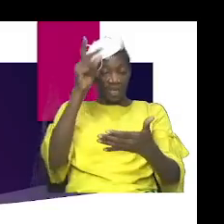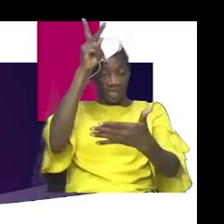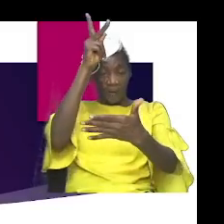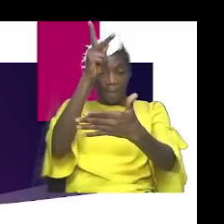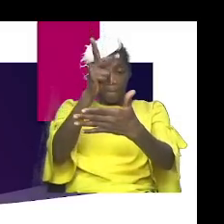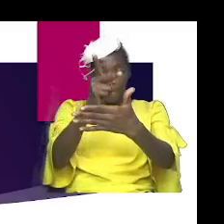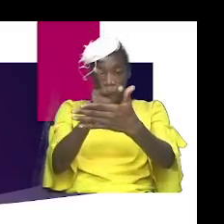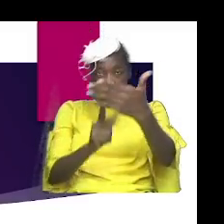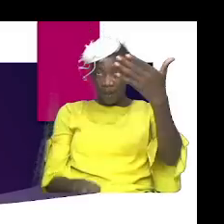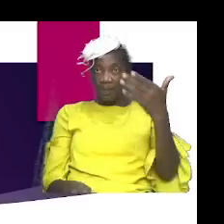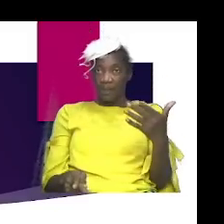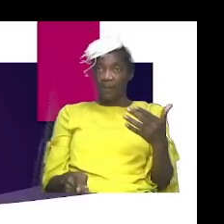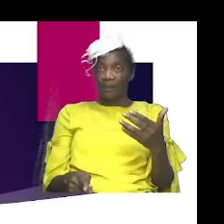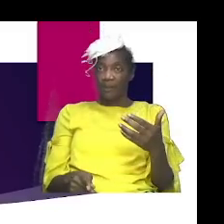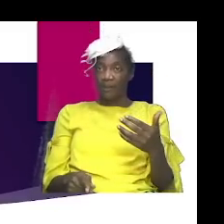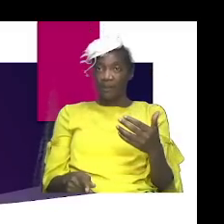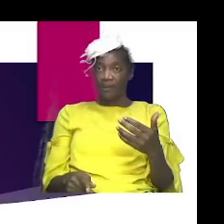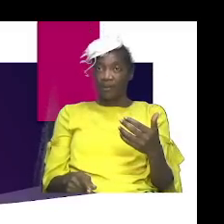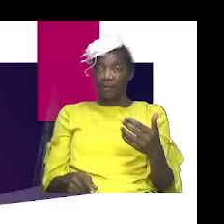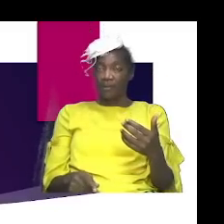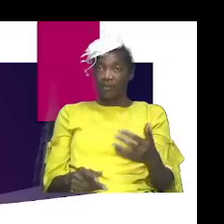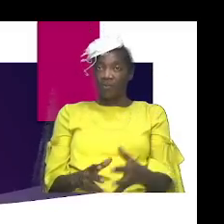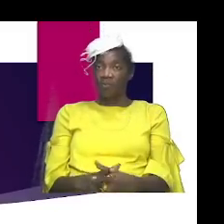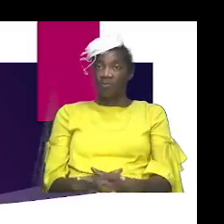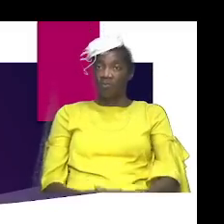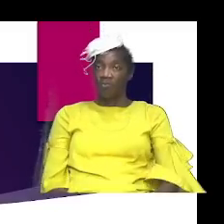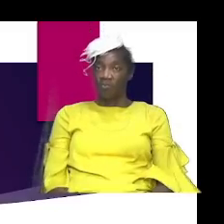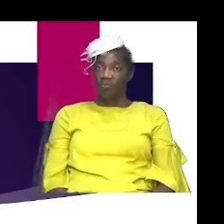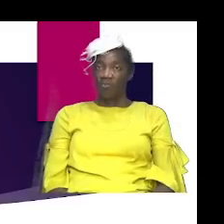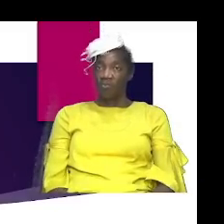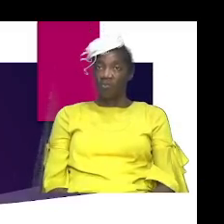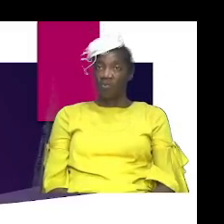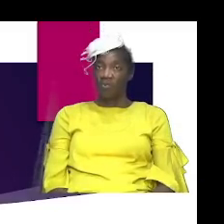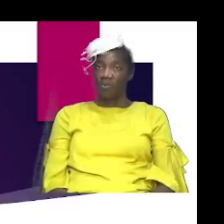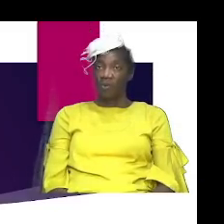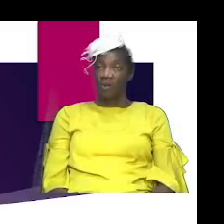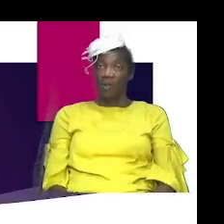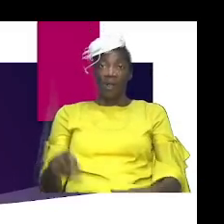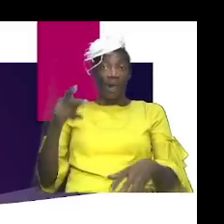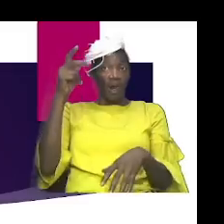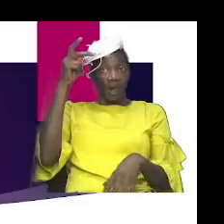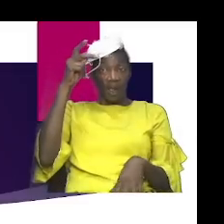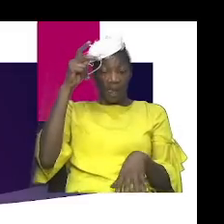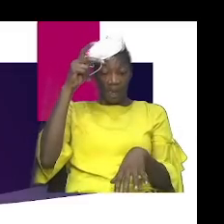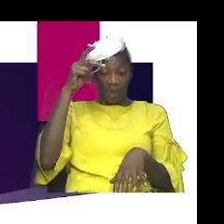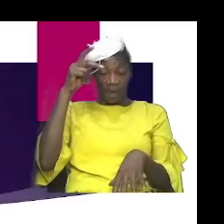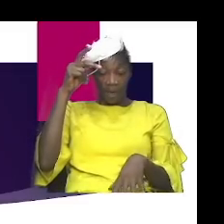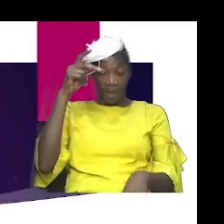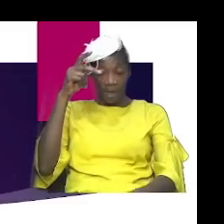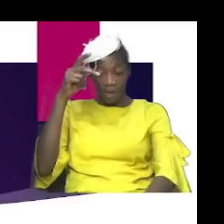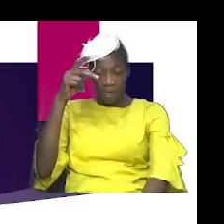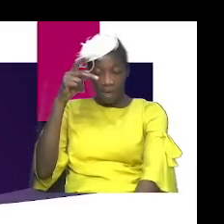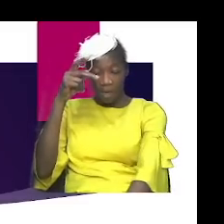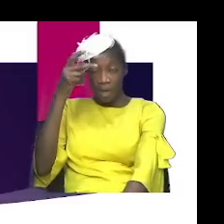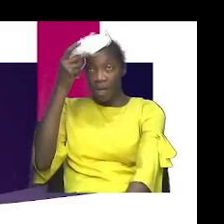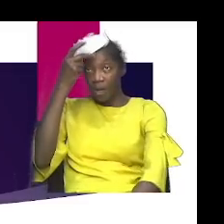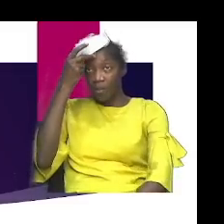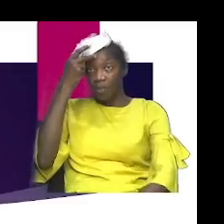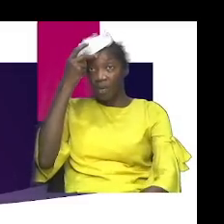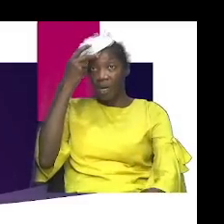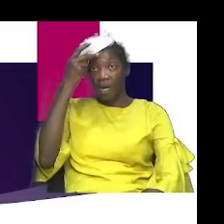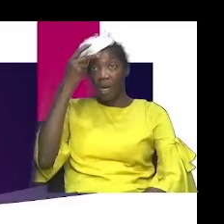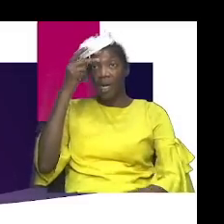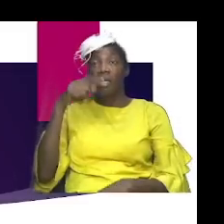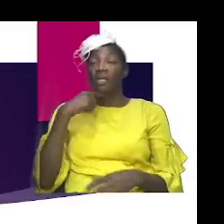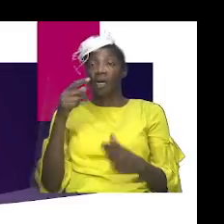impartially. Right? And when Paul outlined the principles by which God will judge us, and he outlines these things, he's talking to different one of the